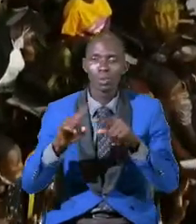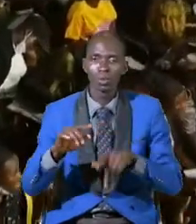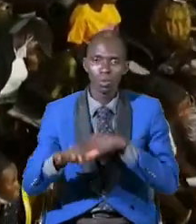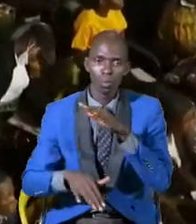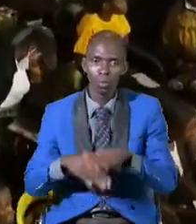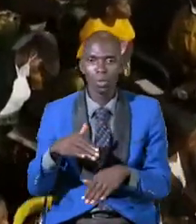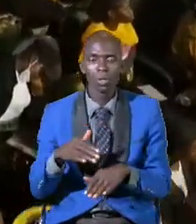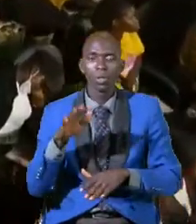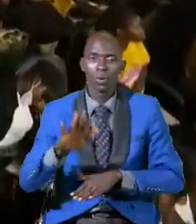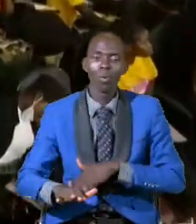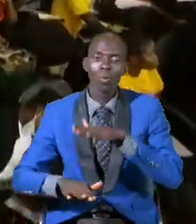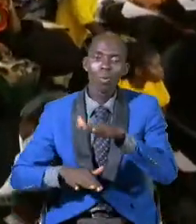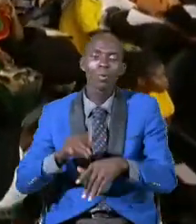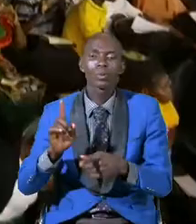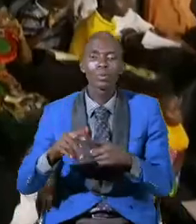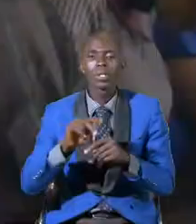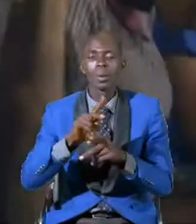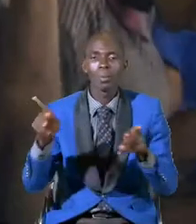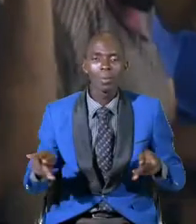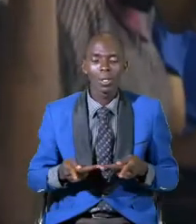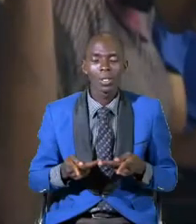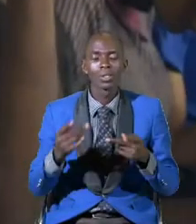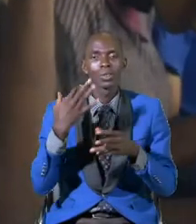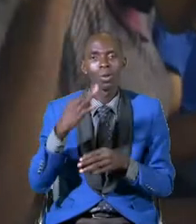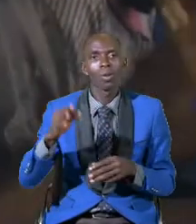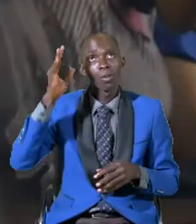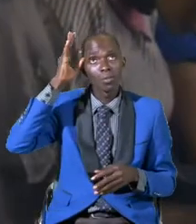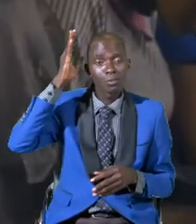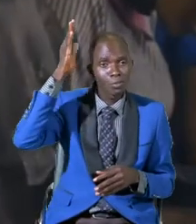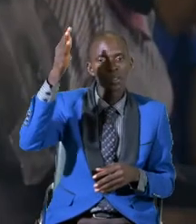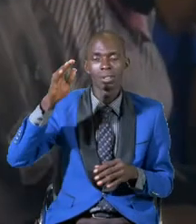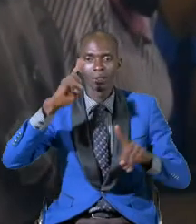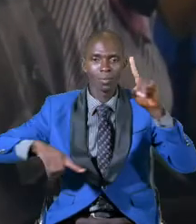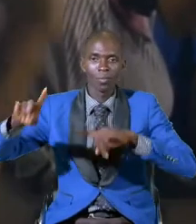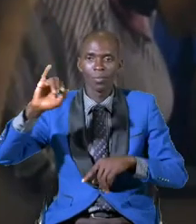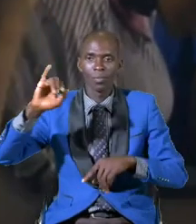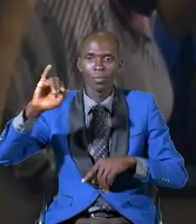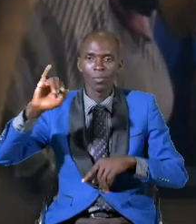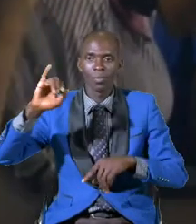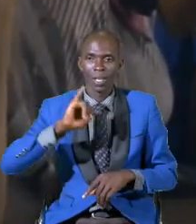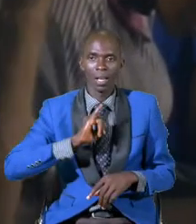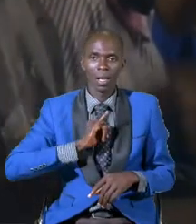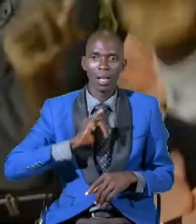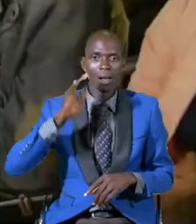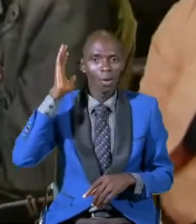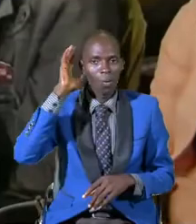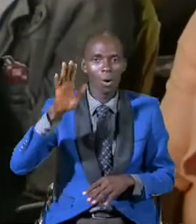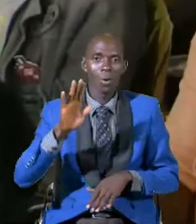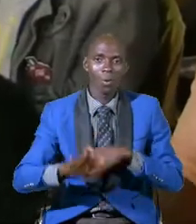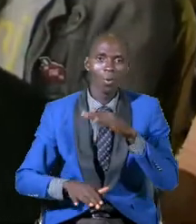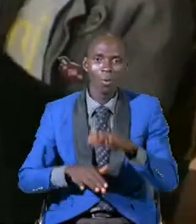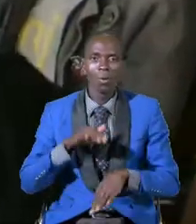walk to the place of destiny. Yeah. I will walk unto